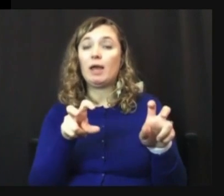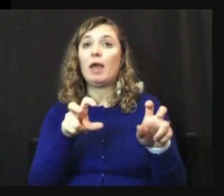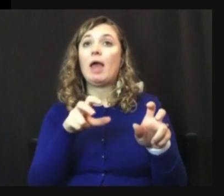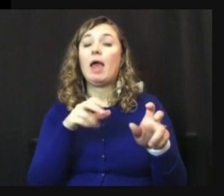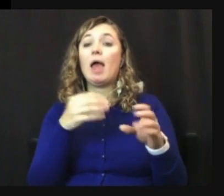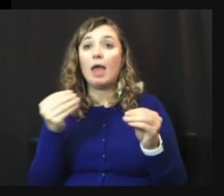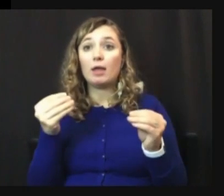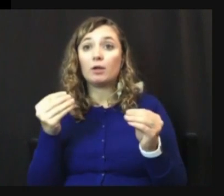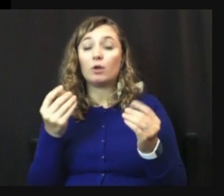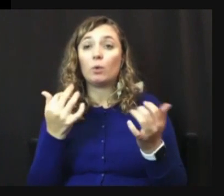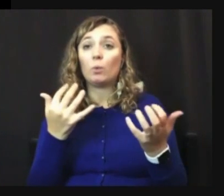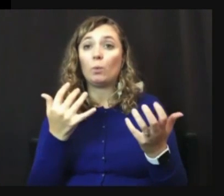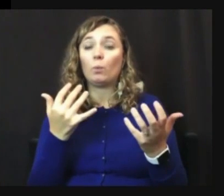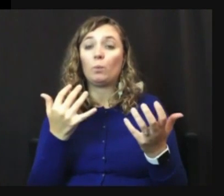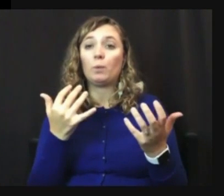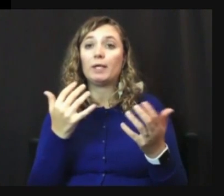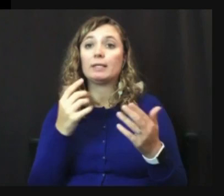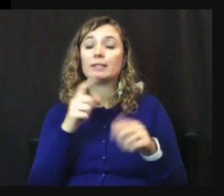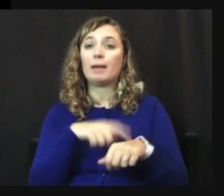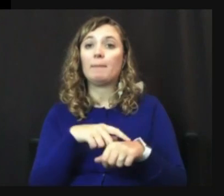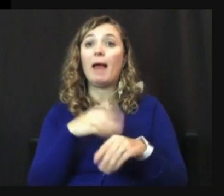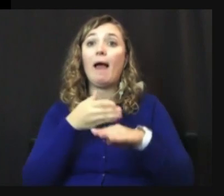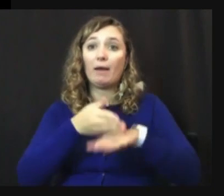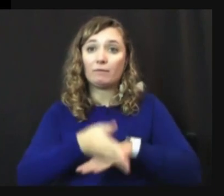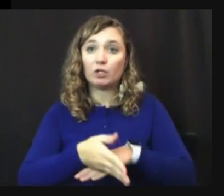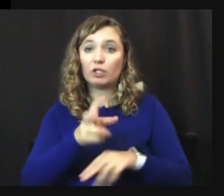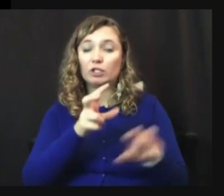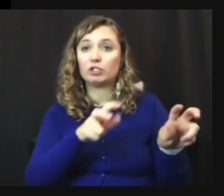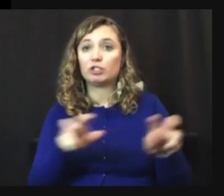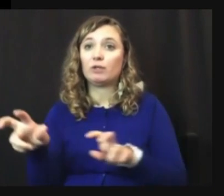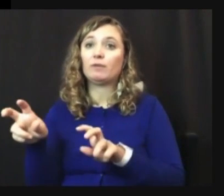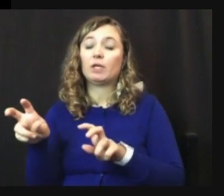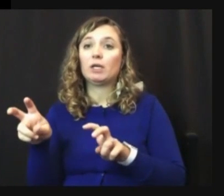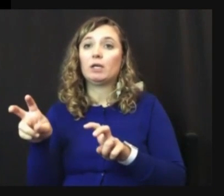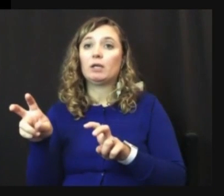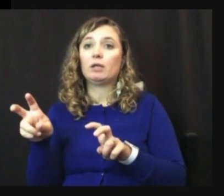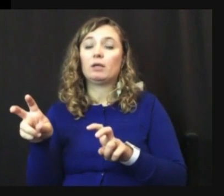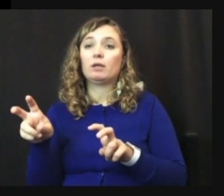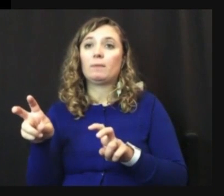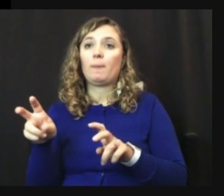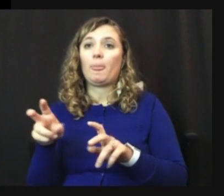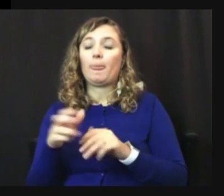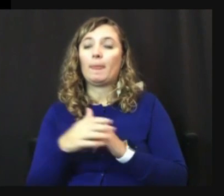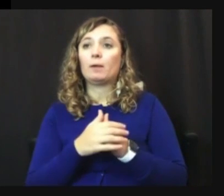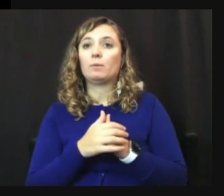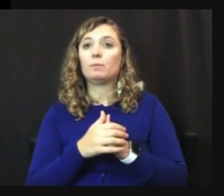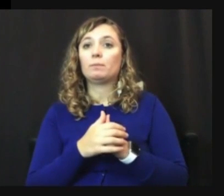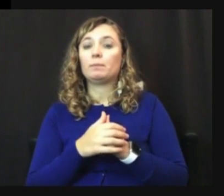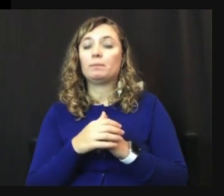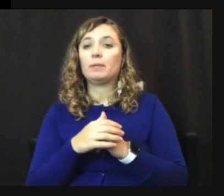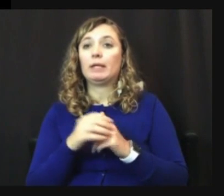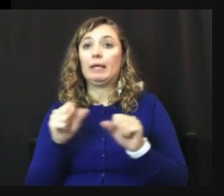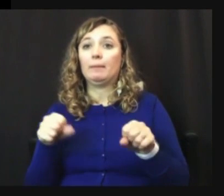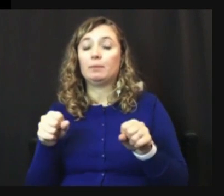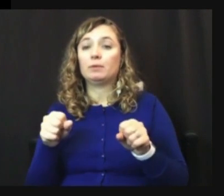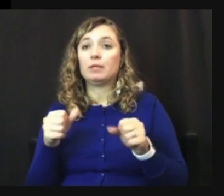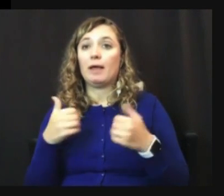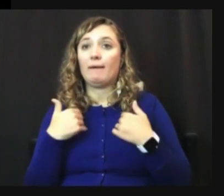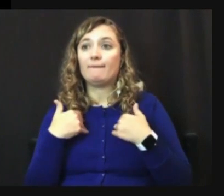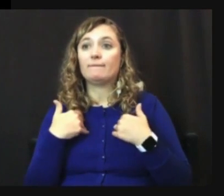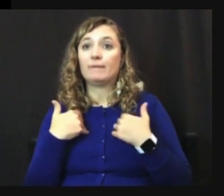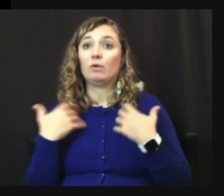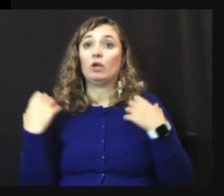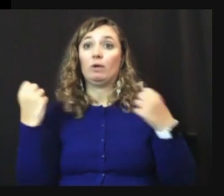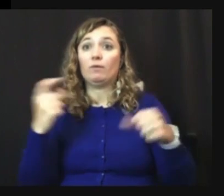known shift ahead of time, we want to be able to shift it after, or we want to be able to give a little bit of recoup time after the shift